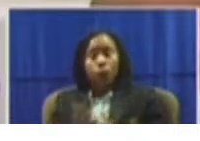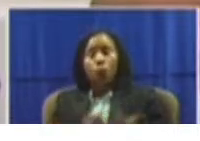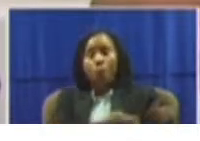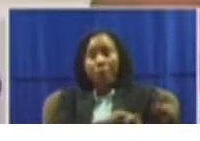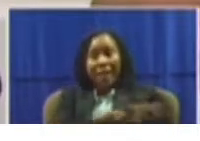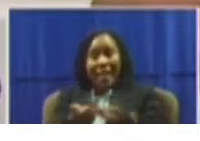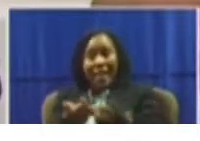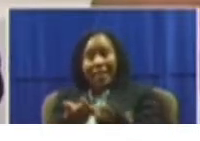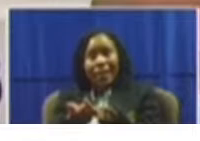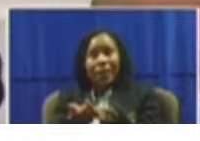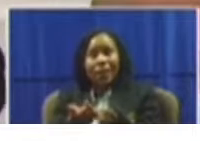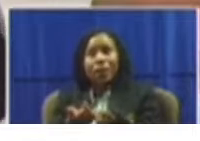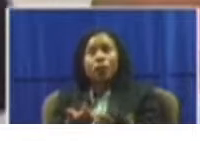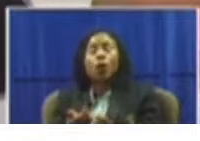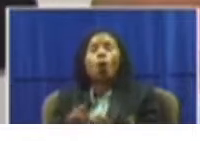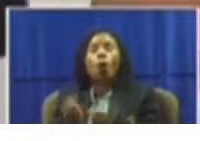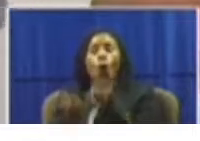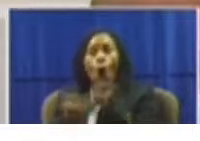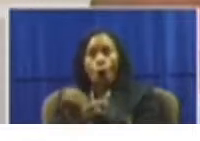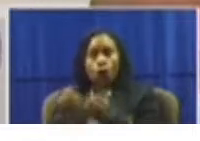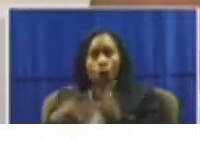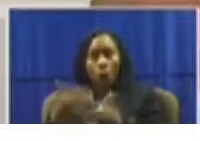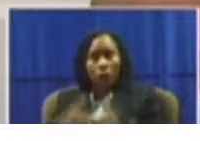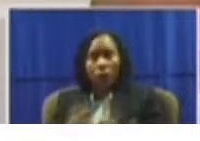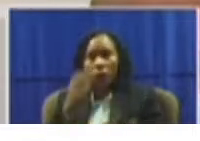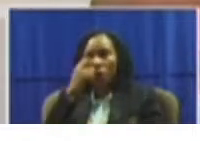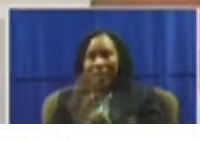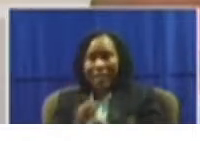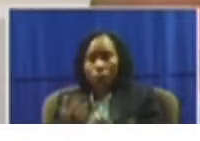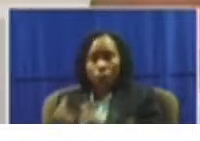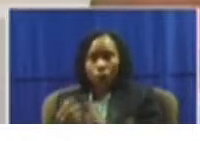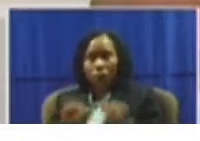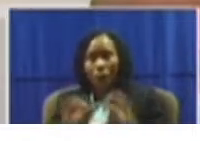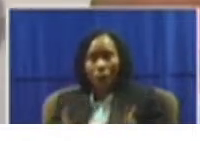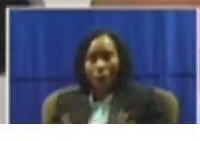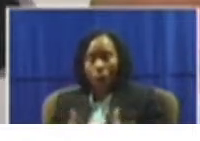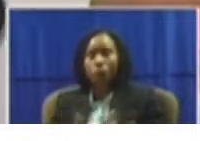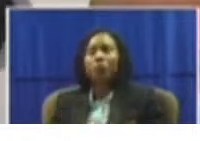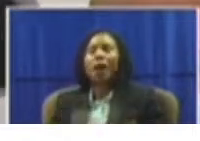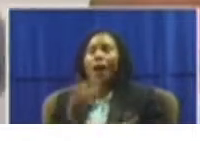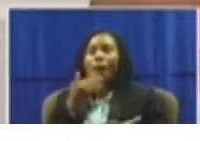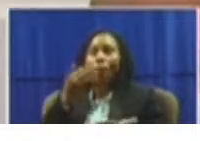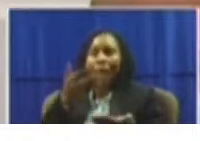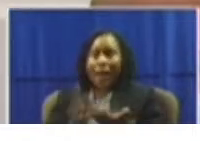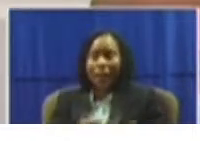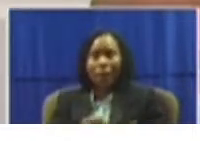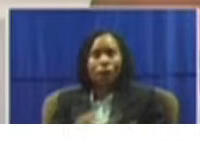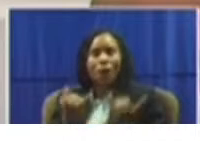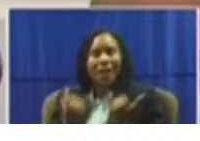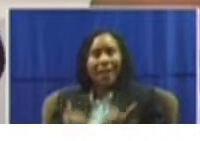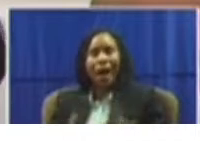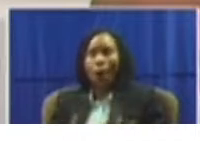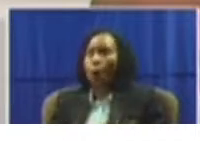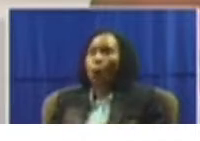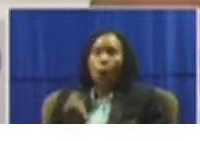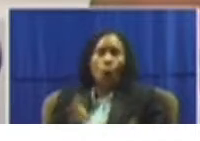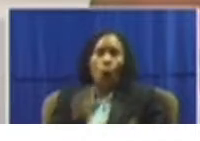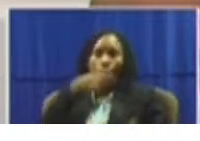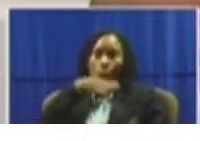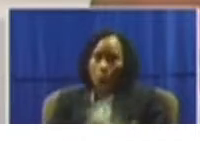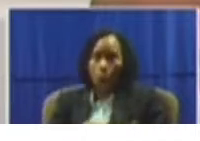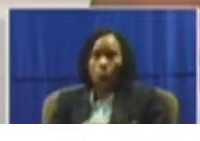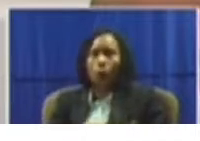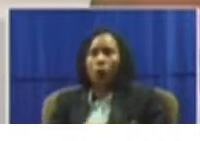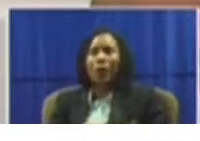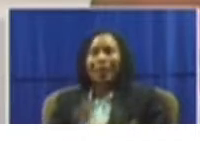to the court roll, you have to do that in a normal course of action. So it does not exist as a matter or an application